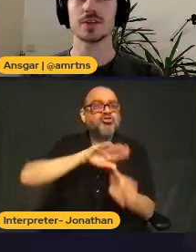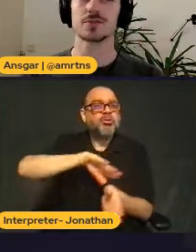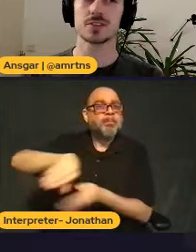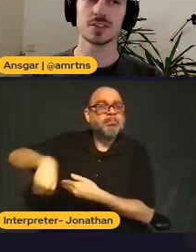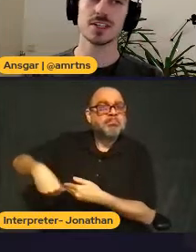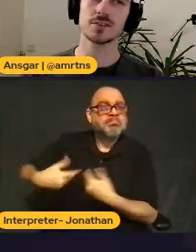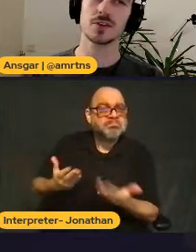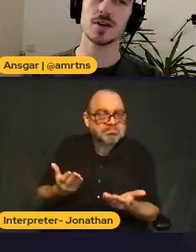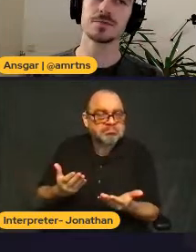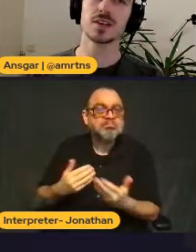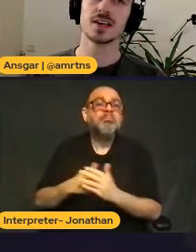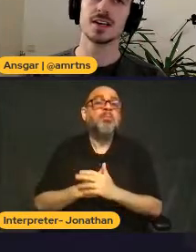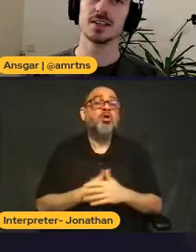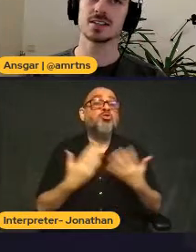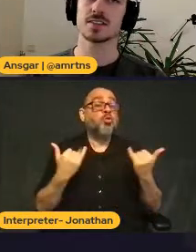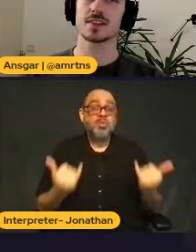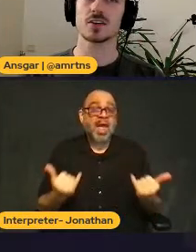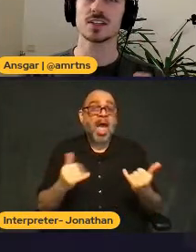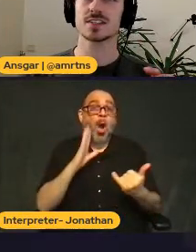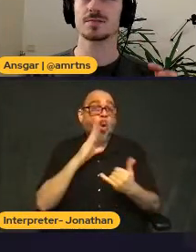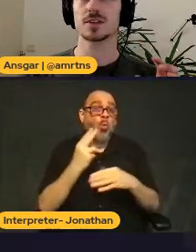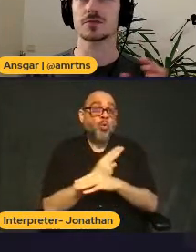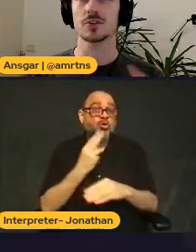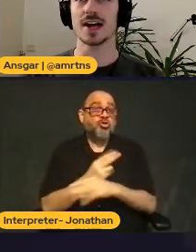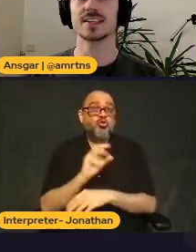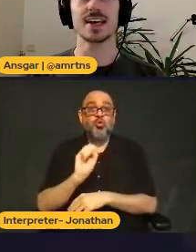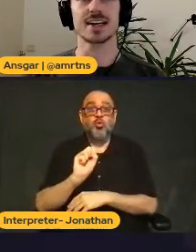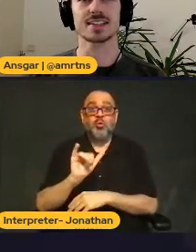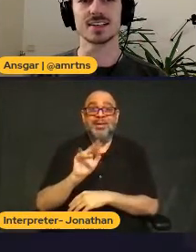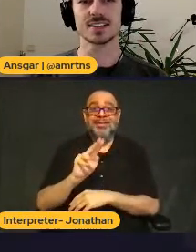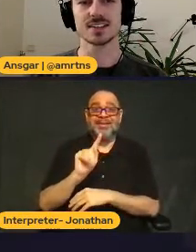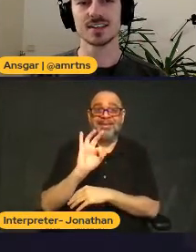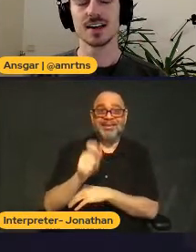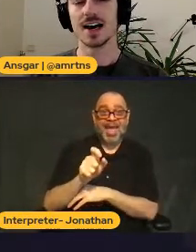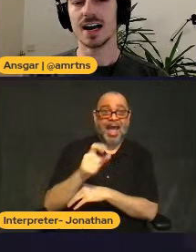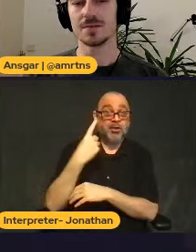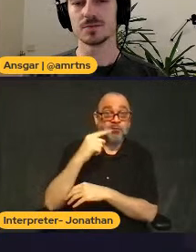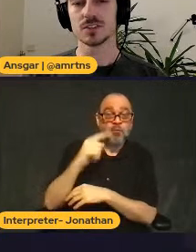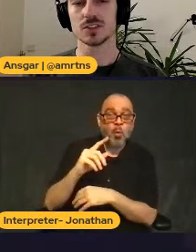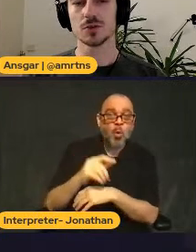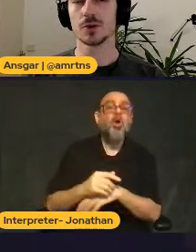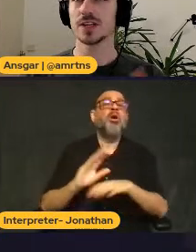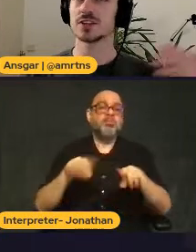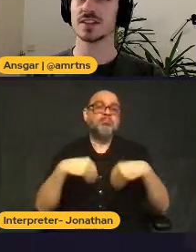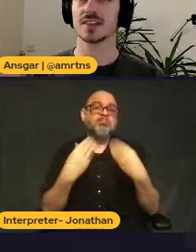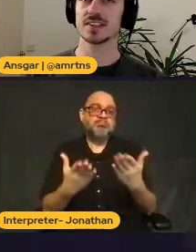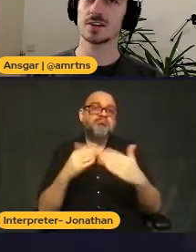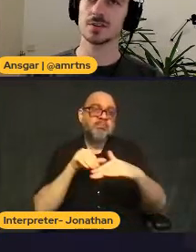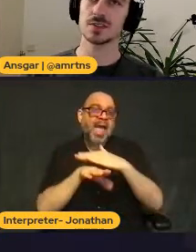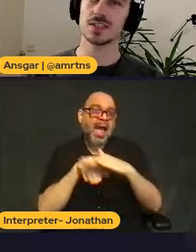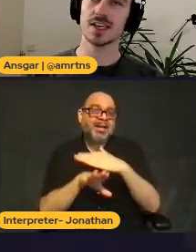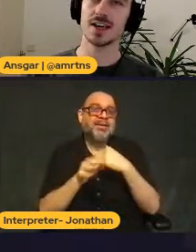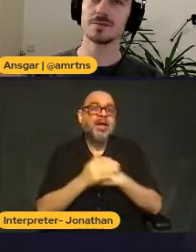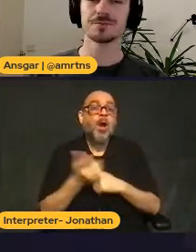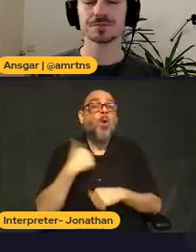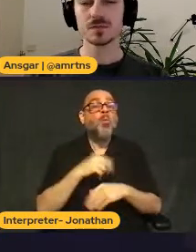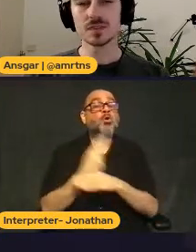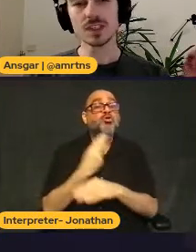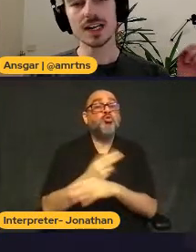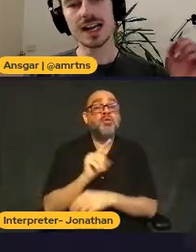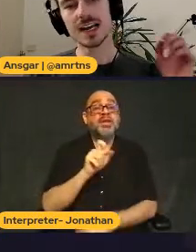this way of syntax for is the concept of granting access. So we are using the Terraform